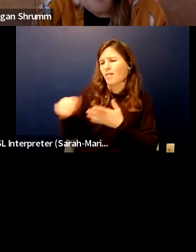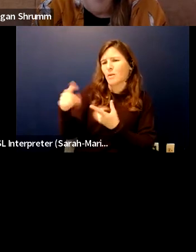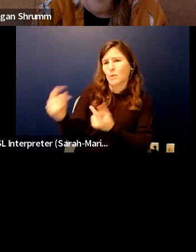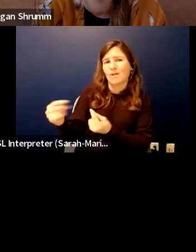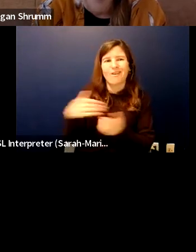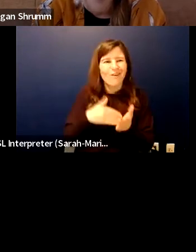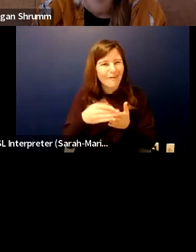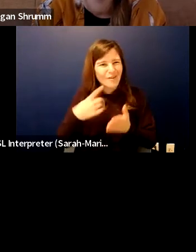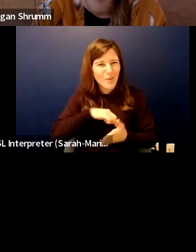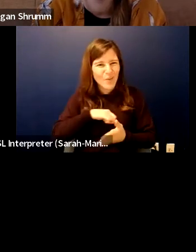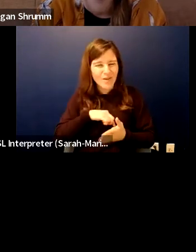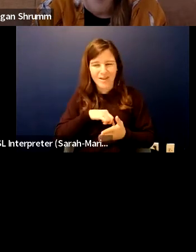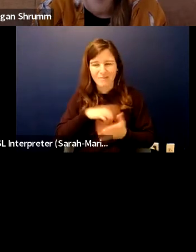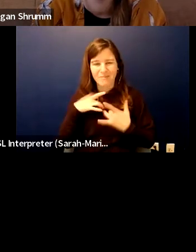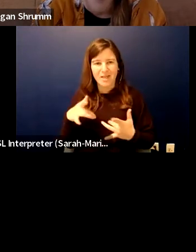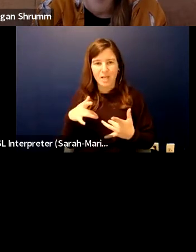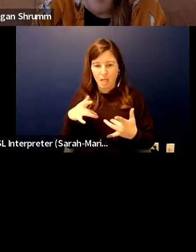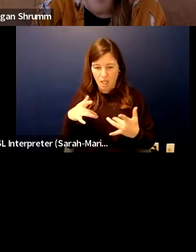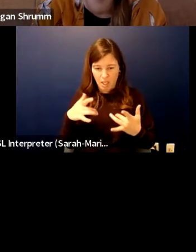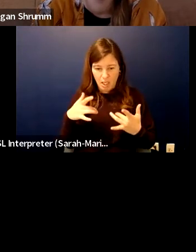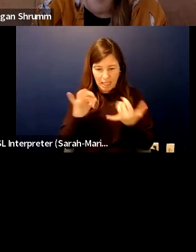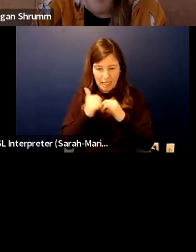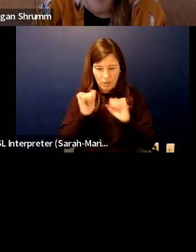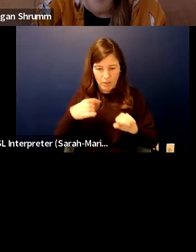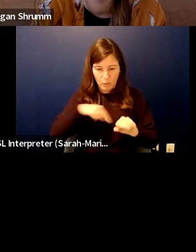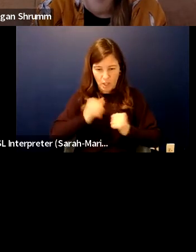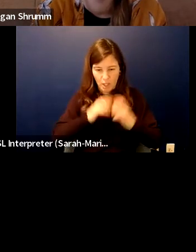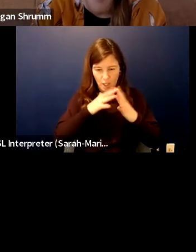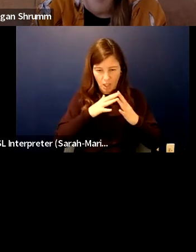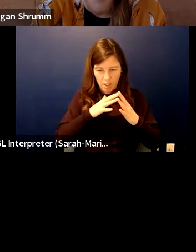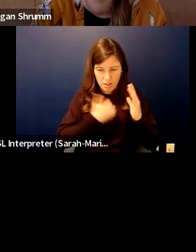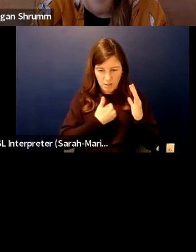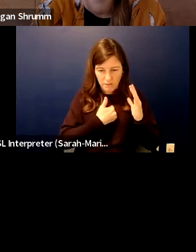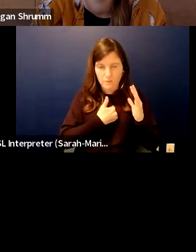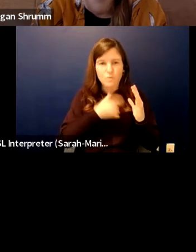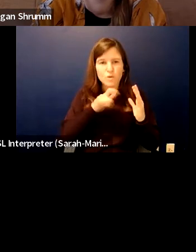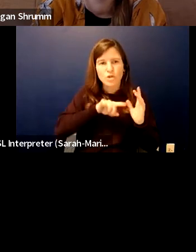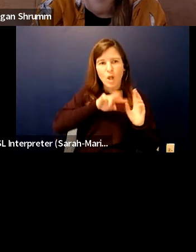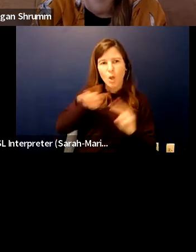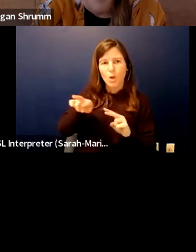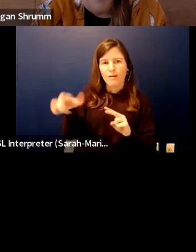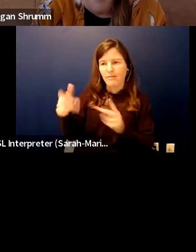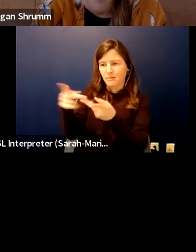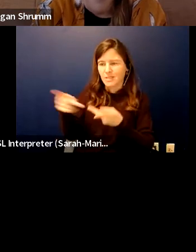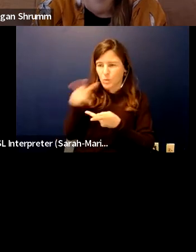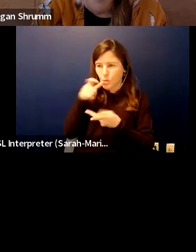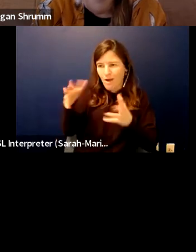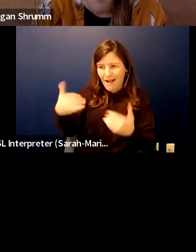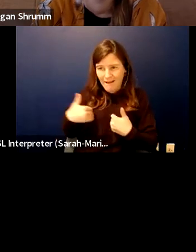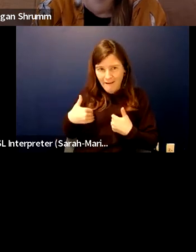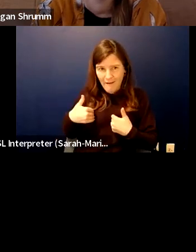scratch instead of kind of learning and asking those questions from other places that are doing it. And I feel like if we